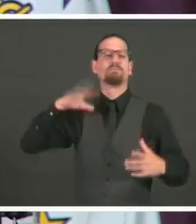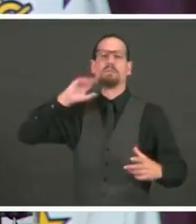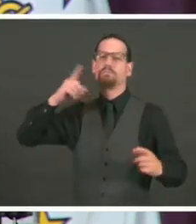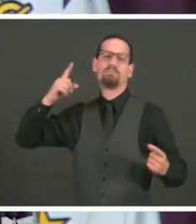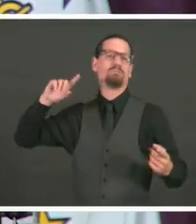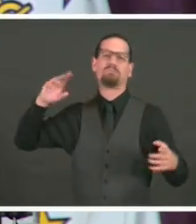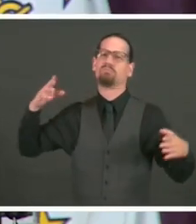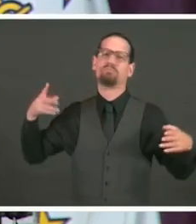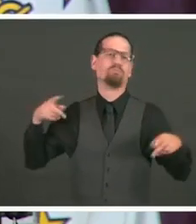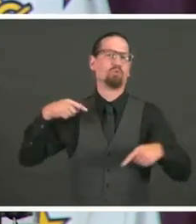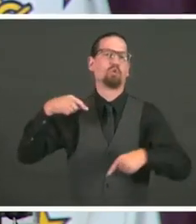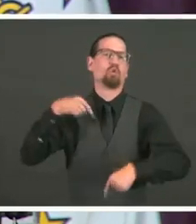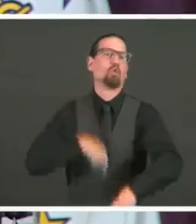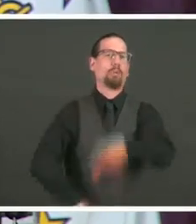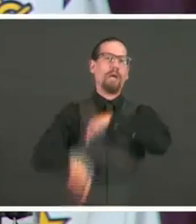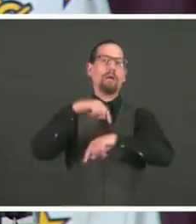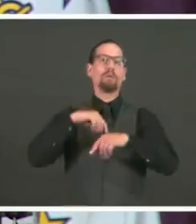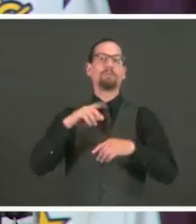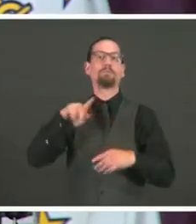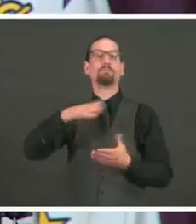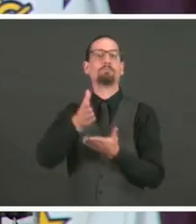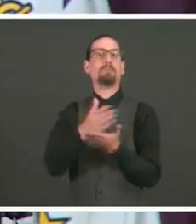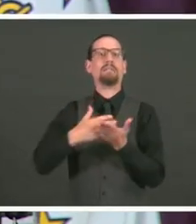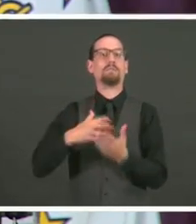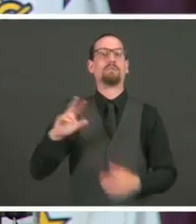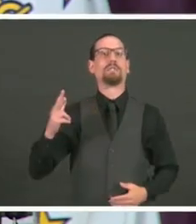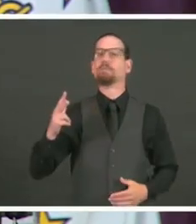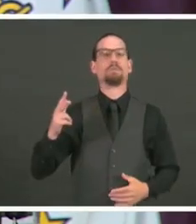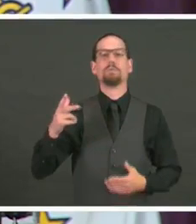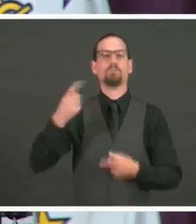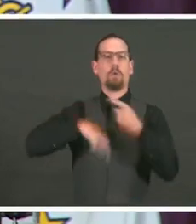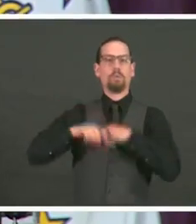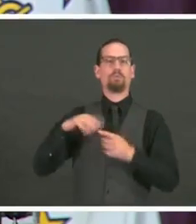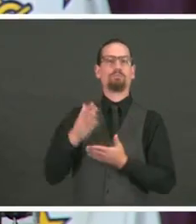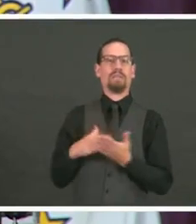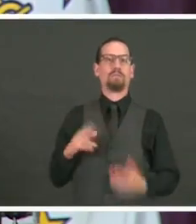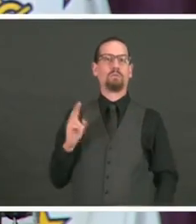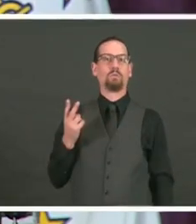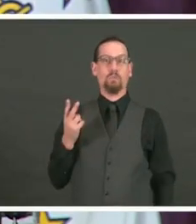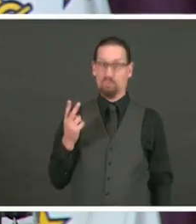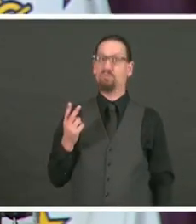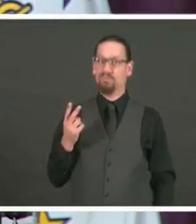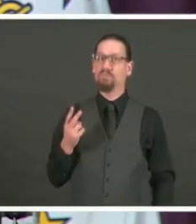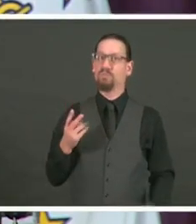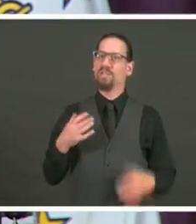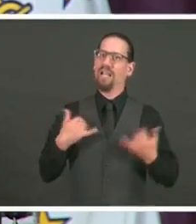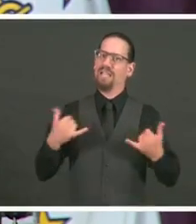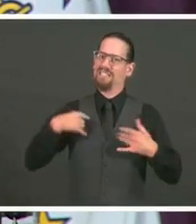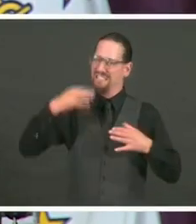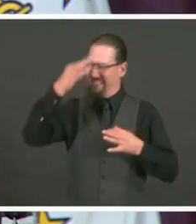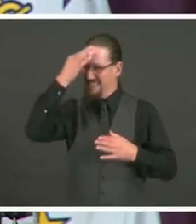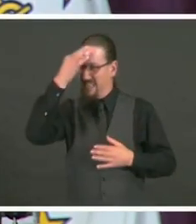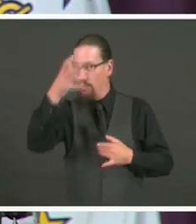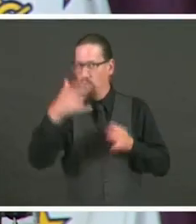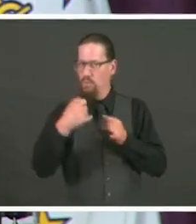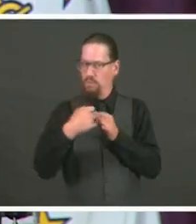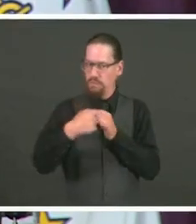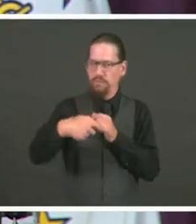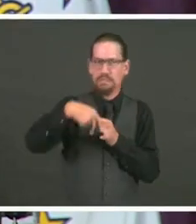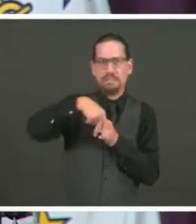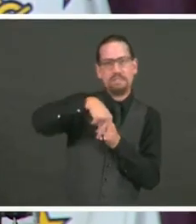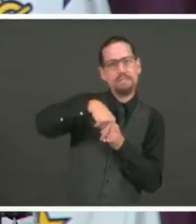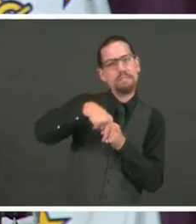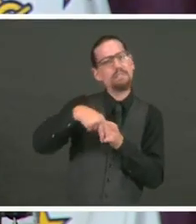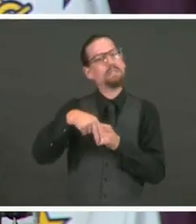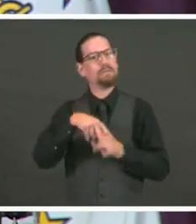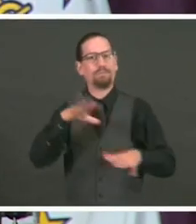serious. And I'm going to go through a handful of new restrictions that we're putting in place.